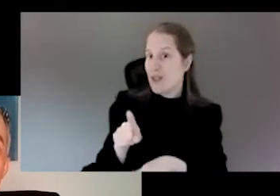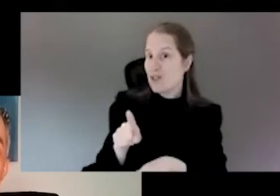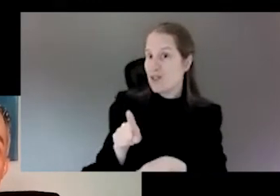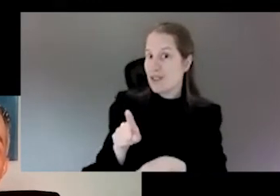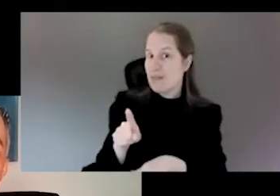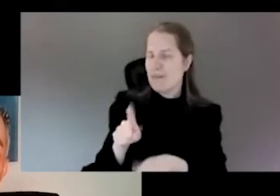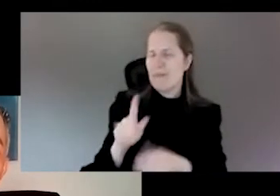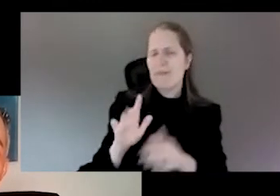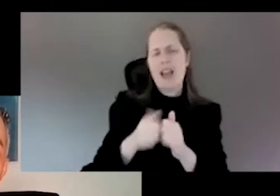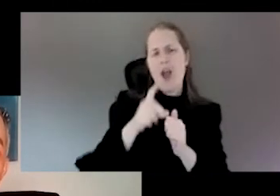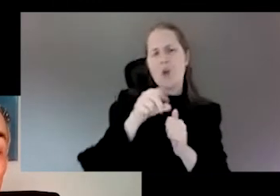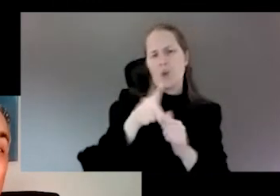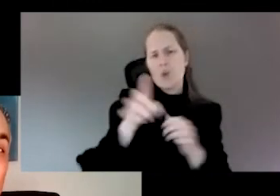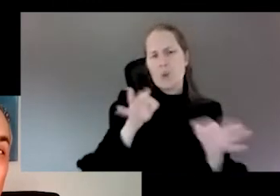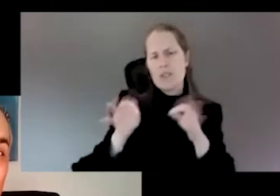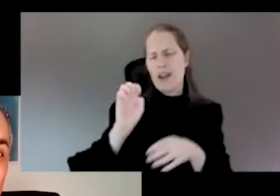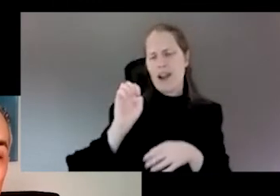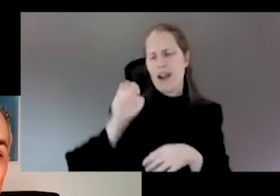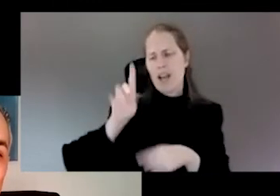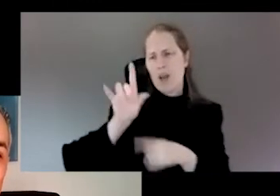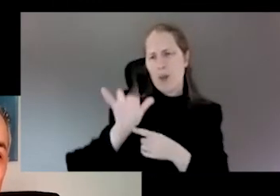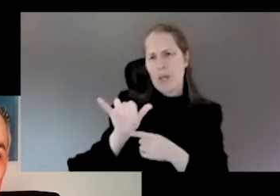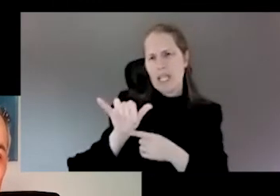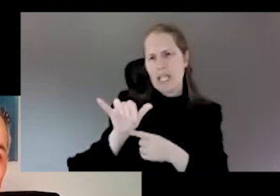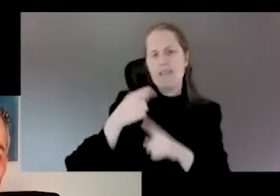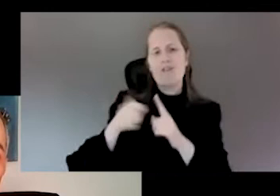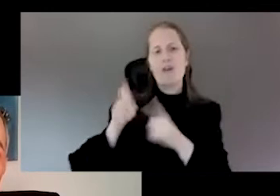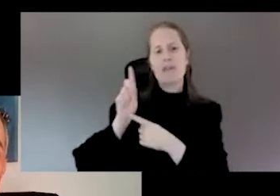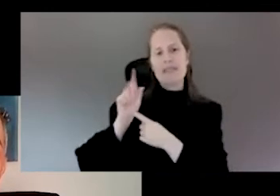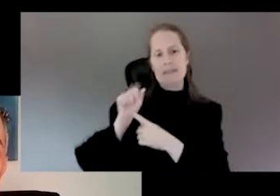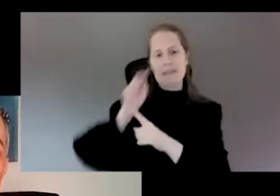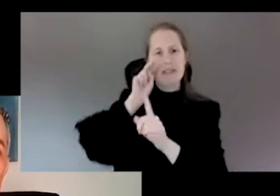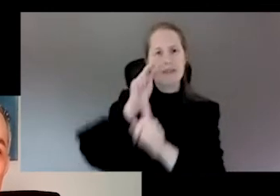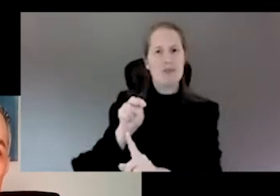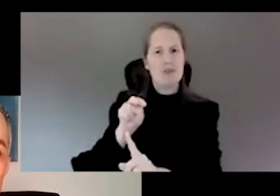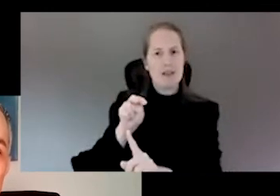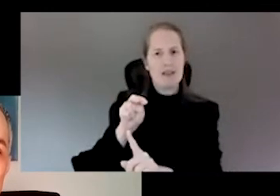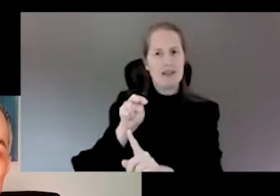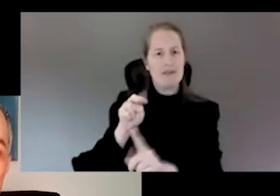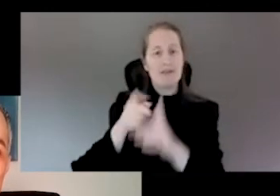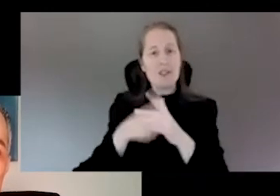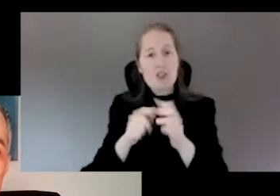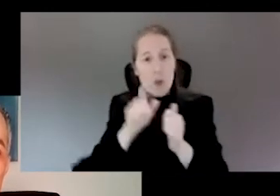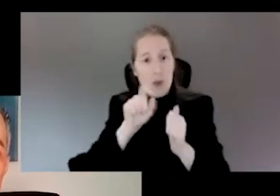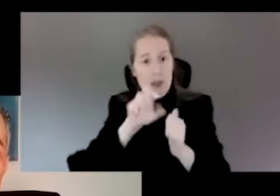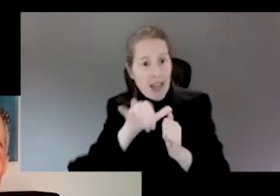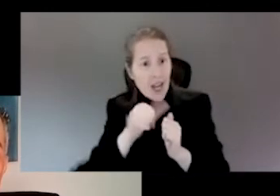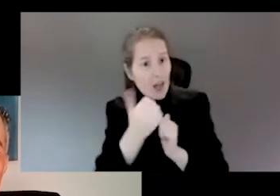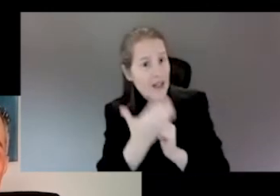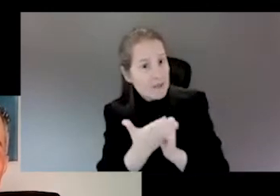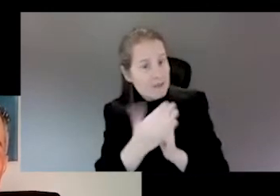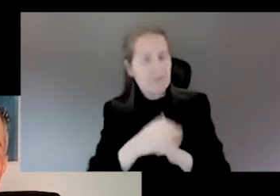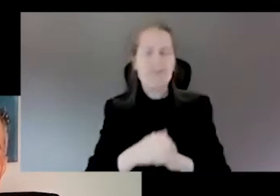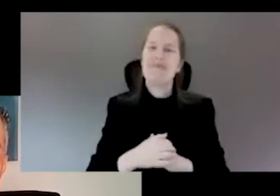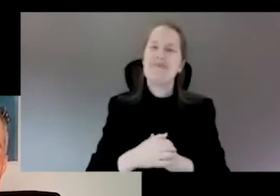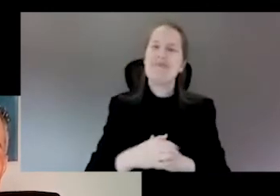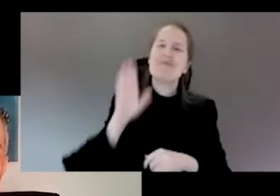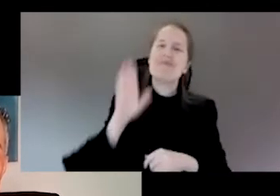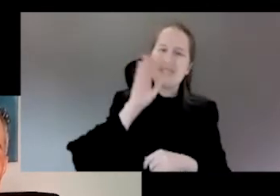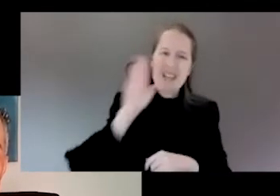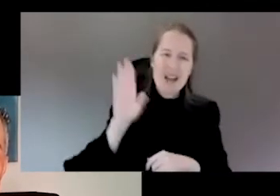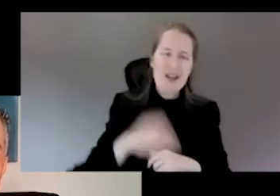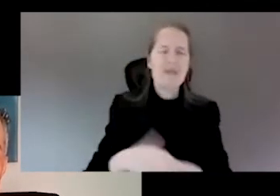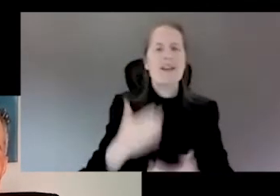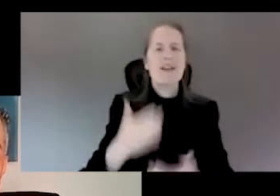you define equity from a disability perspective? Why don't we start with you, Larry? So thank you, Daniel. My